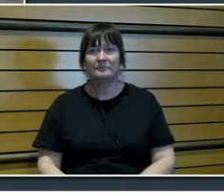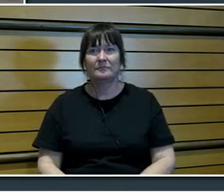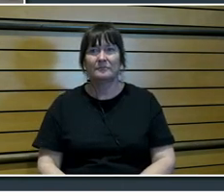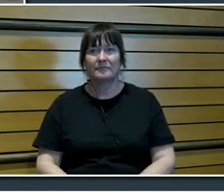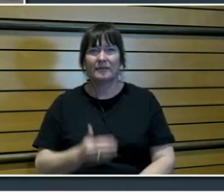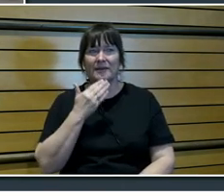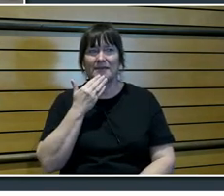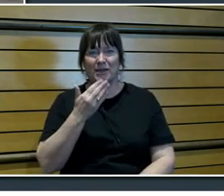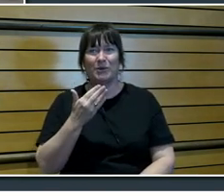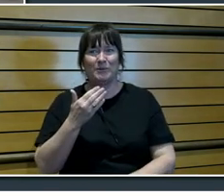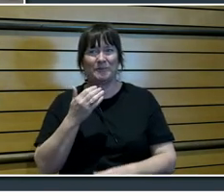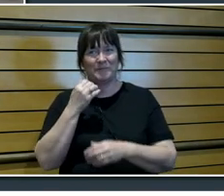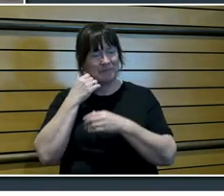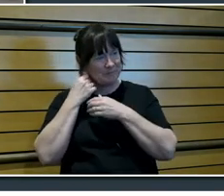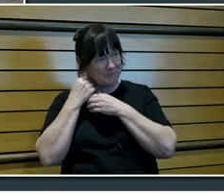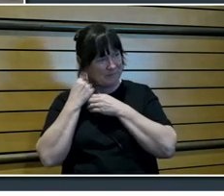Thank you very much, Pat.